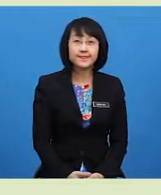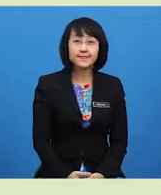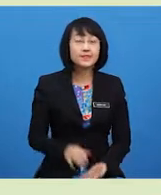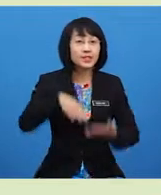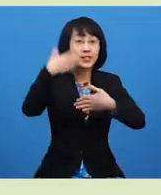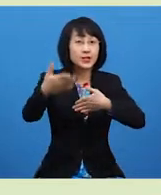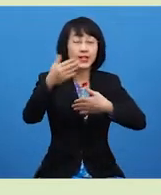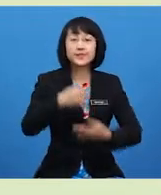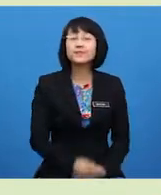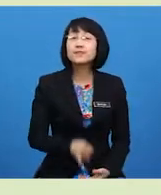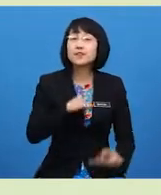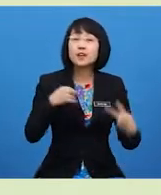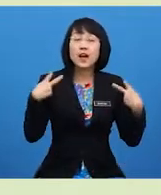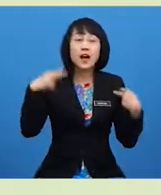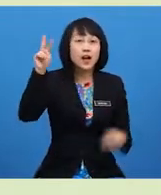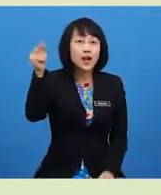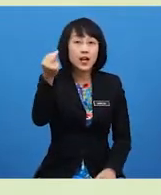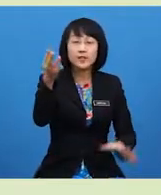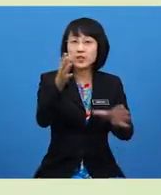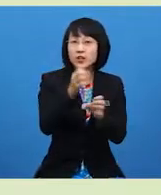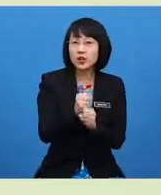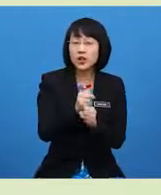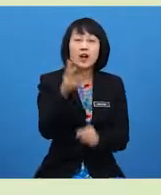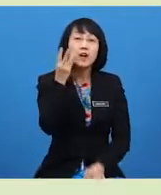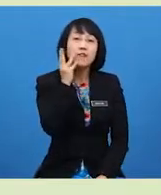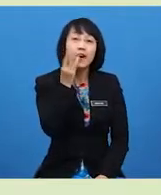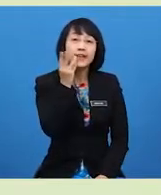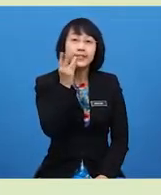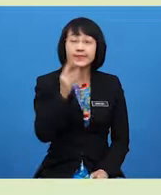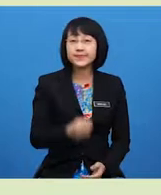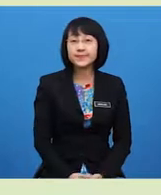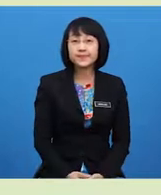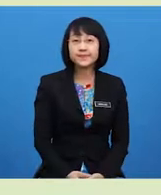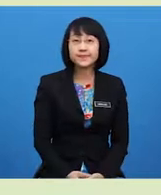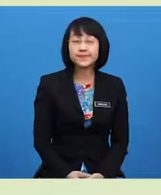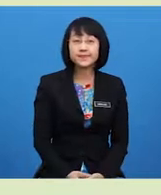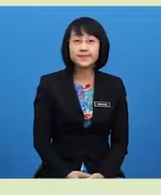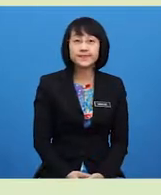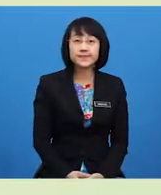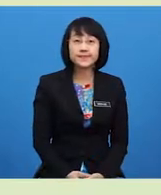Next one. I haven't got rice.